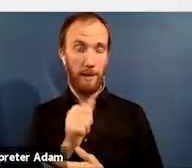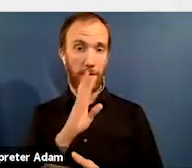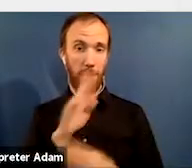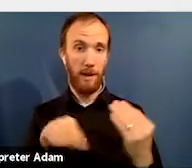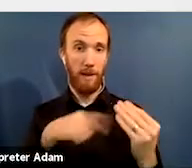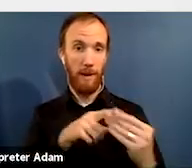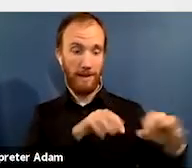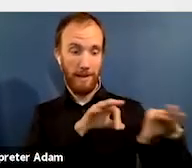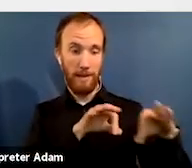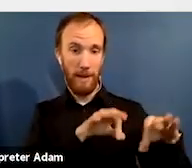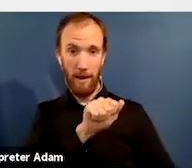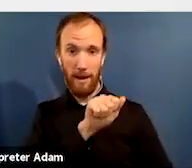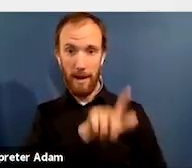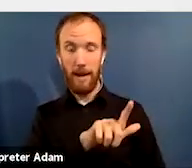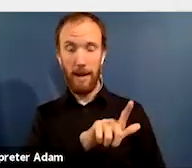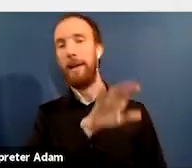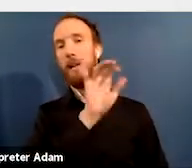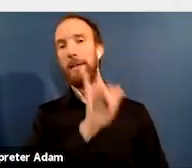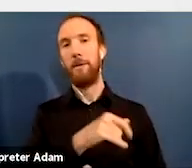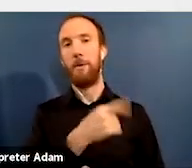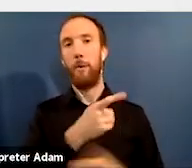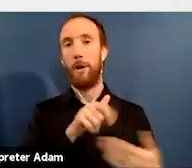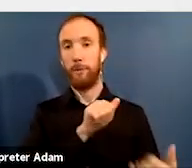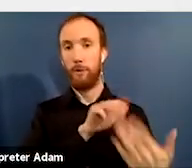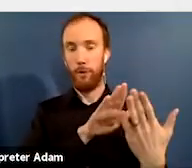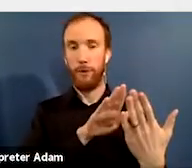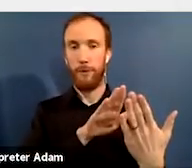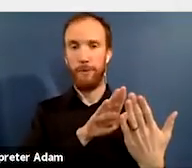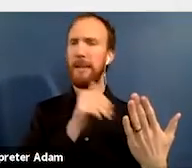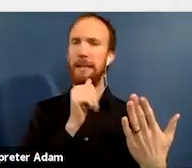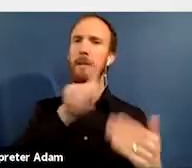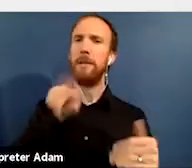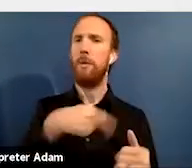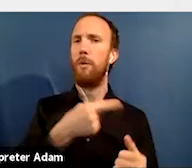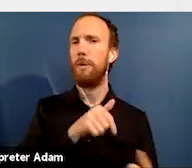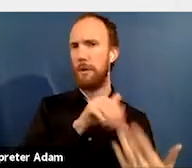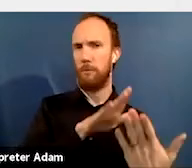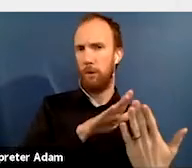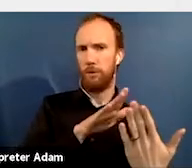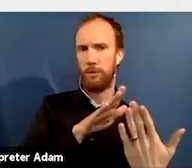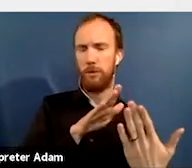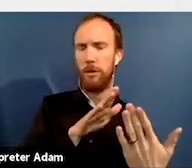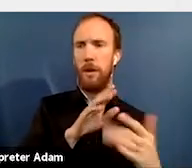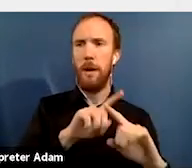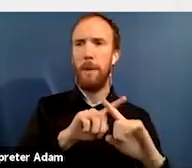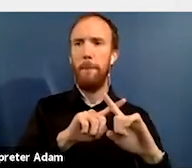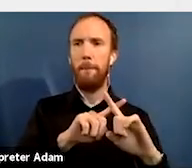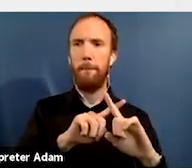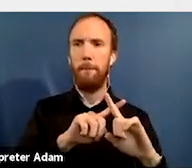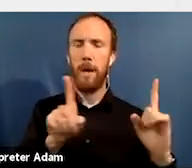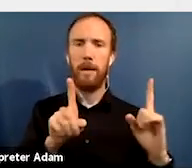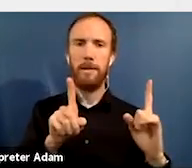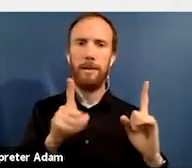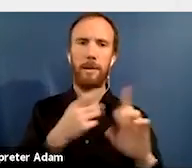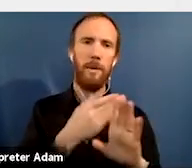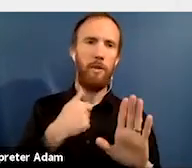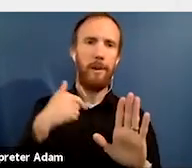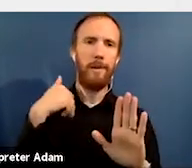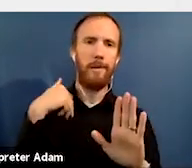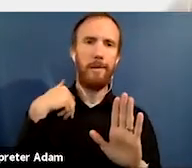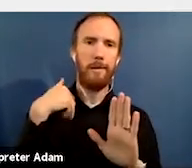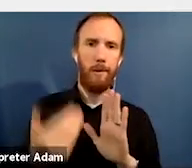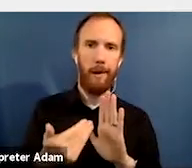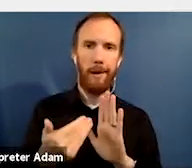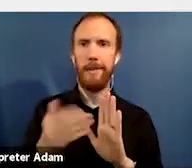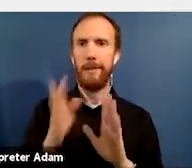one approach. Definitely not the only approach that should be taken. But even before getting to figuring